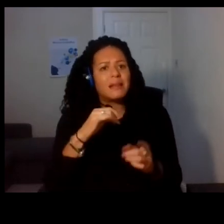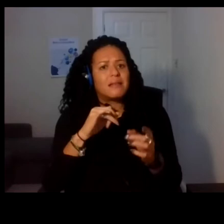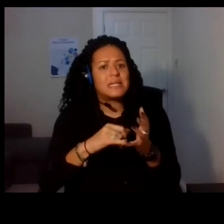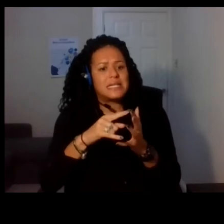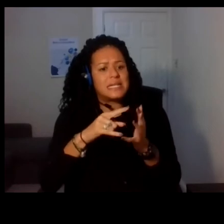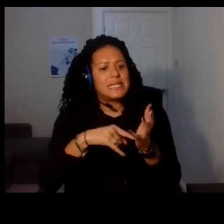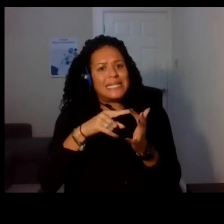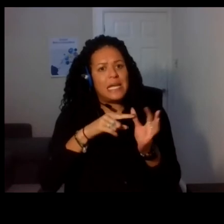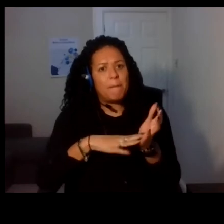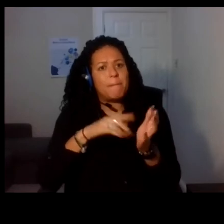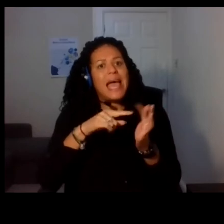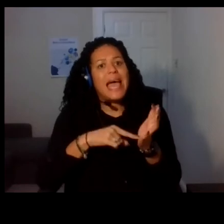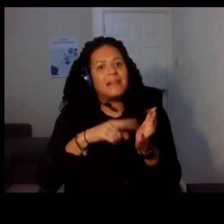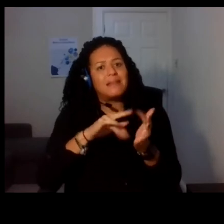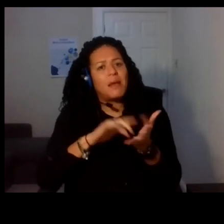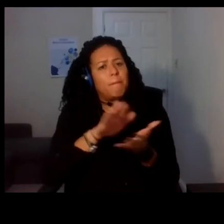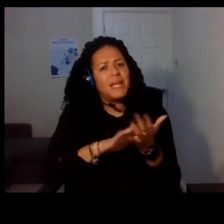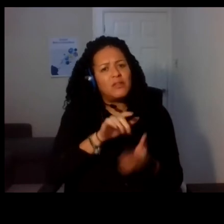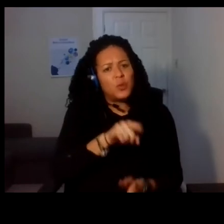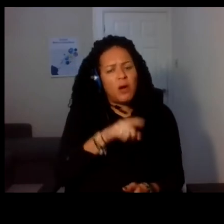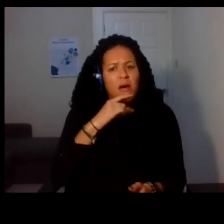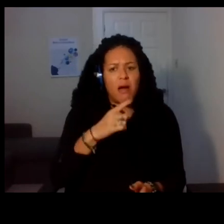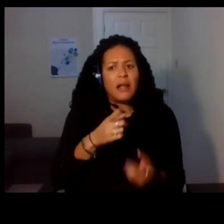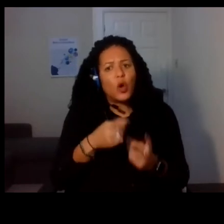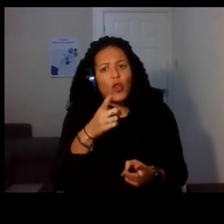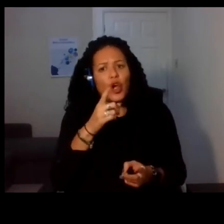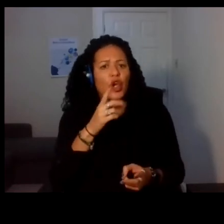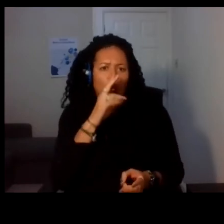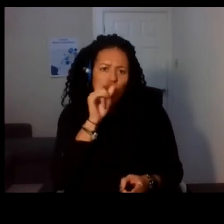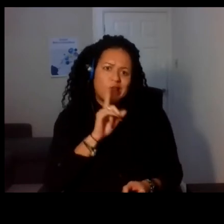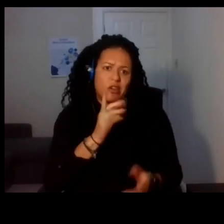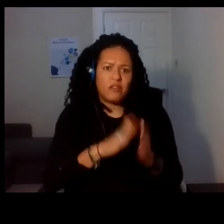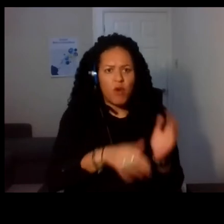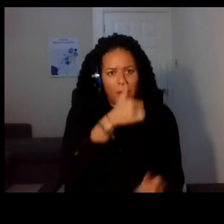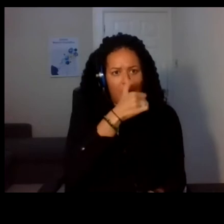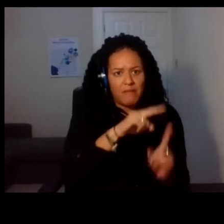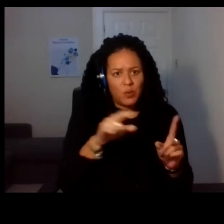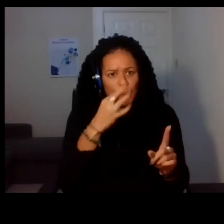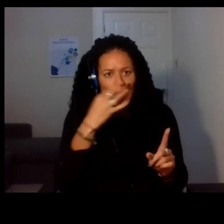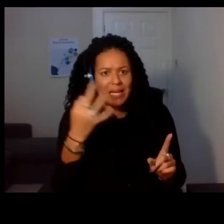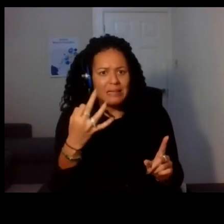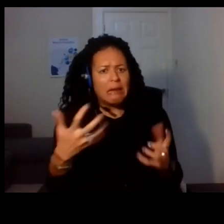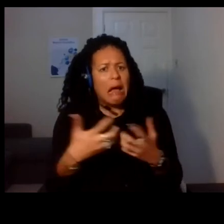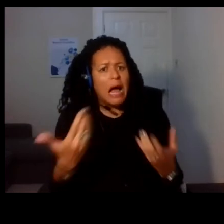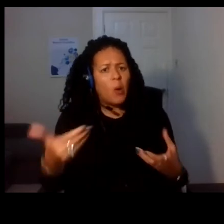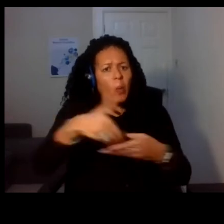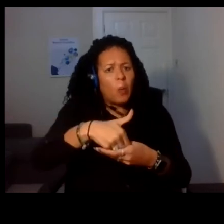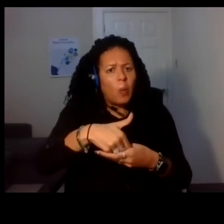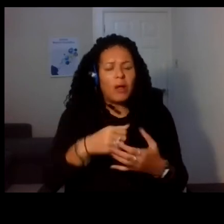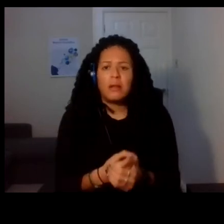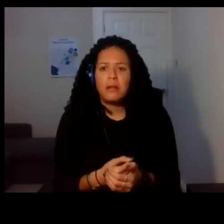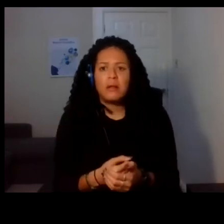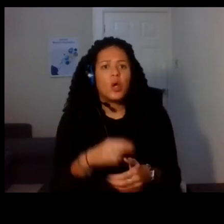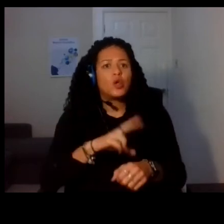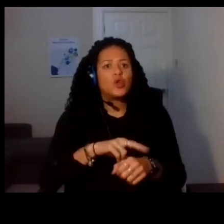and other young girls, mainly from the age of 11 and 18, and how to join it. Dr. Isabelle,